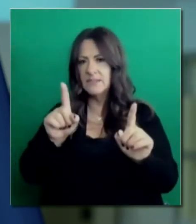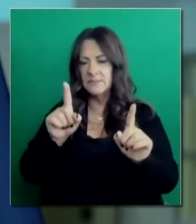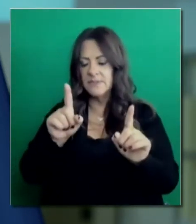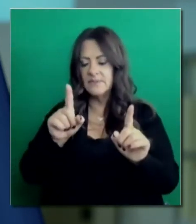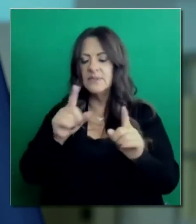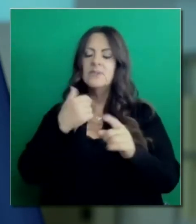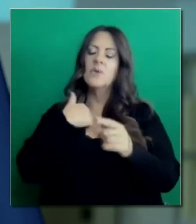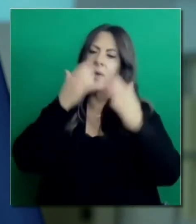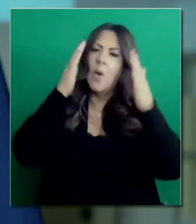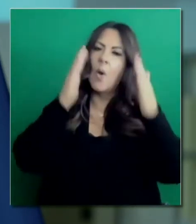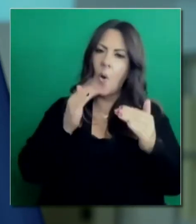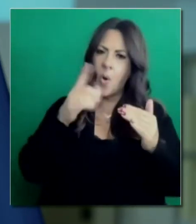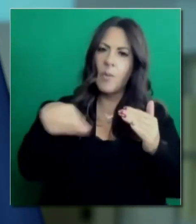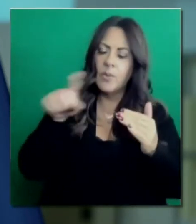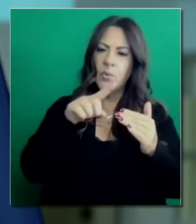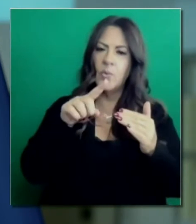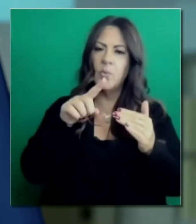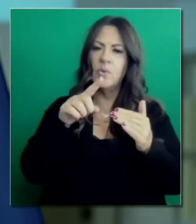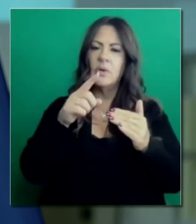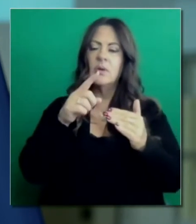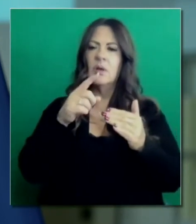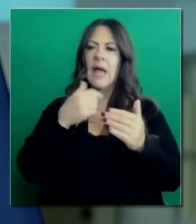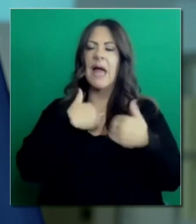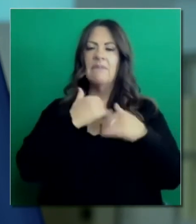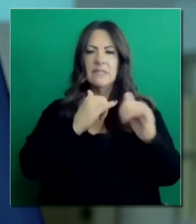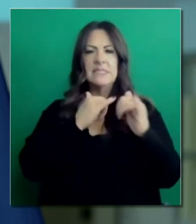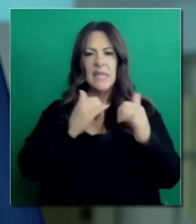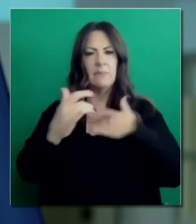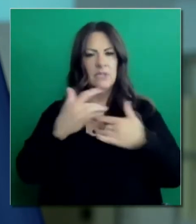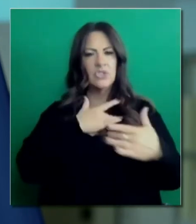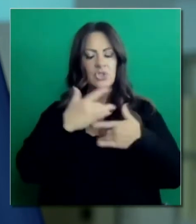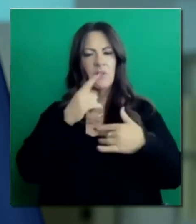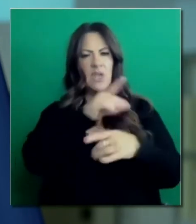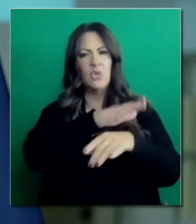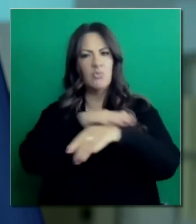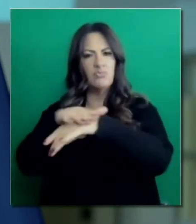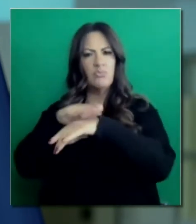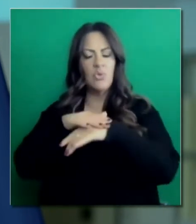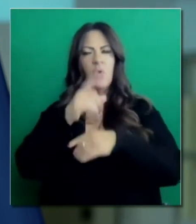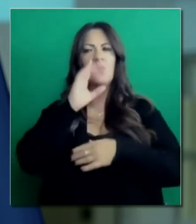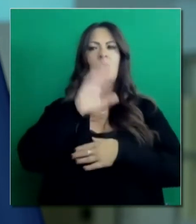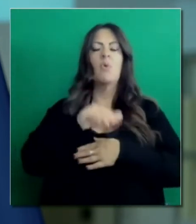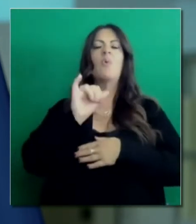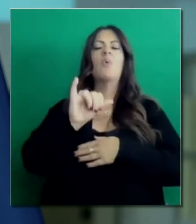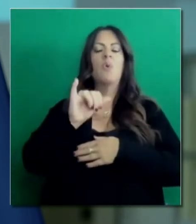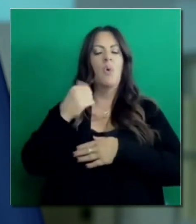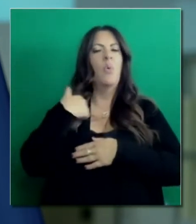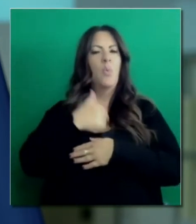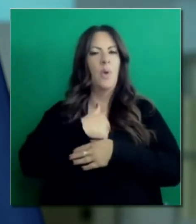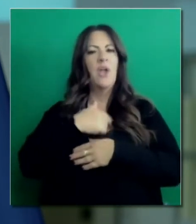are concerned that they weren't given heads up are also pleased at the direction the state's now moving.